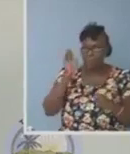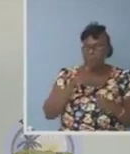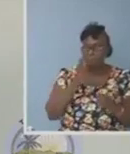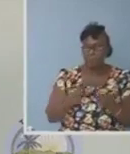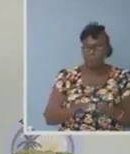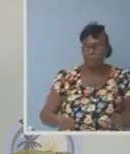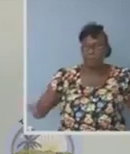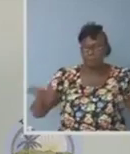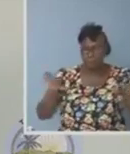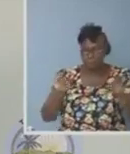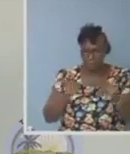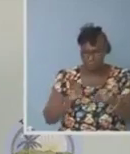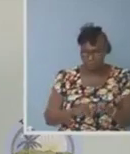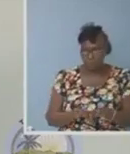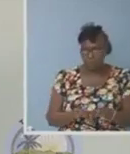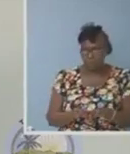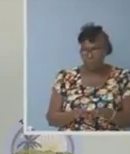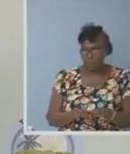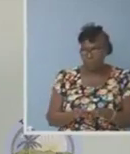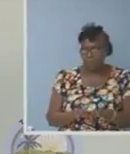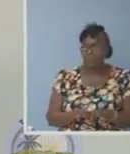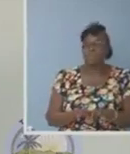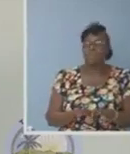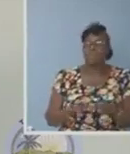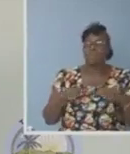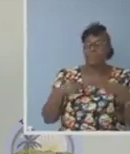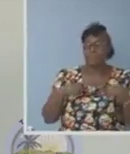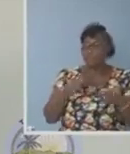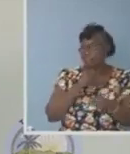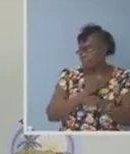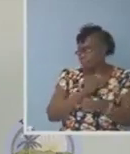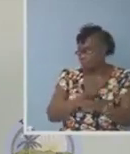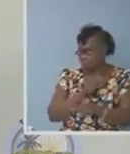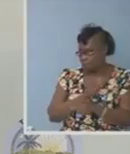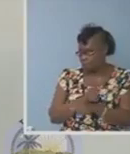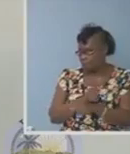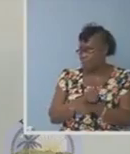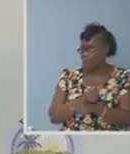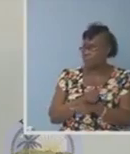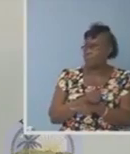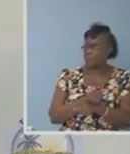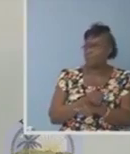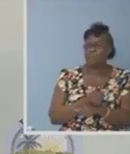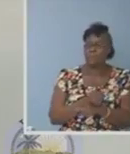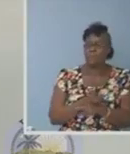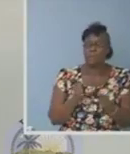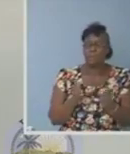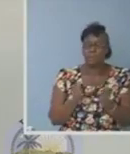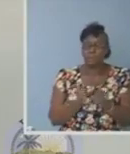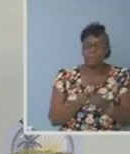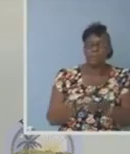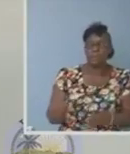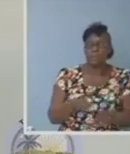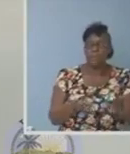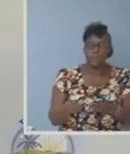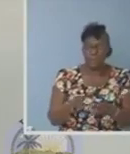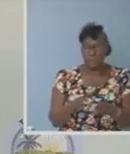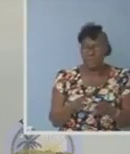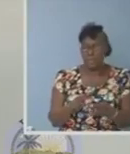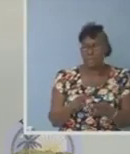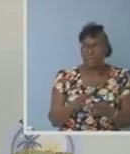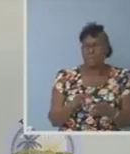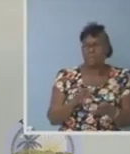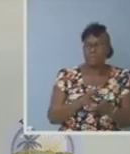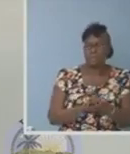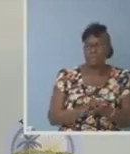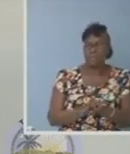we would have to work with our airline partners in ways that we have not done in the past. When I say ways that we have not done in the past, I'm specifically speaking